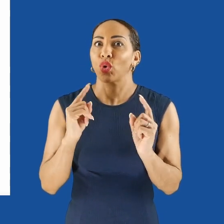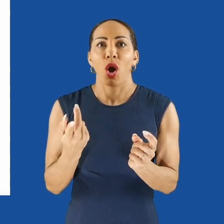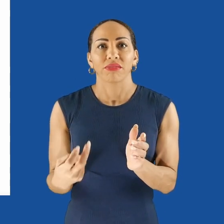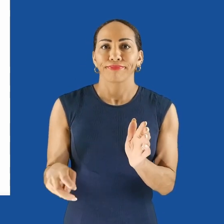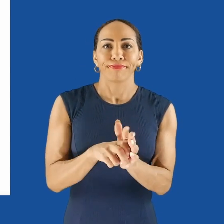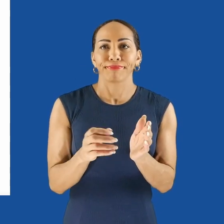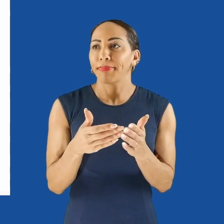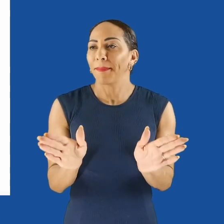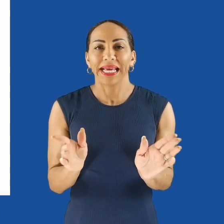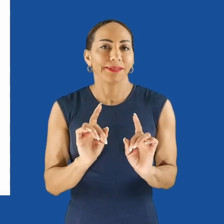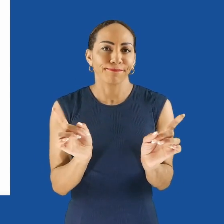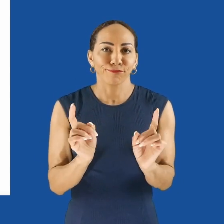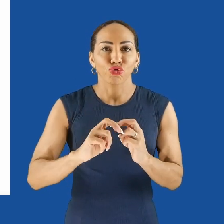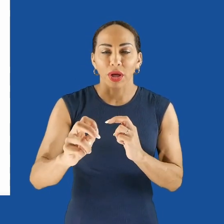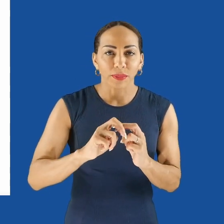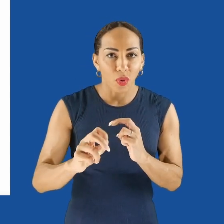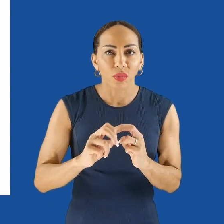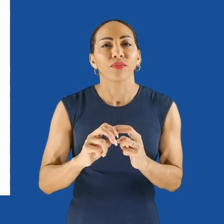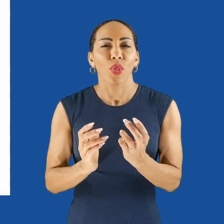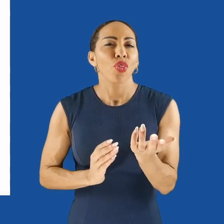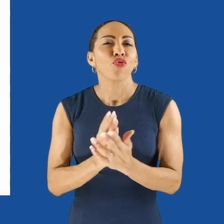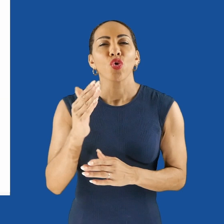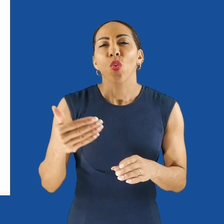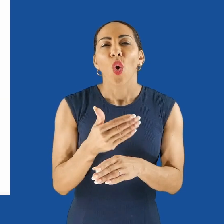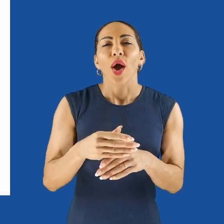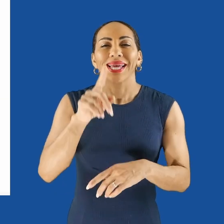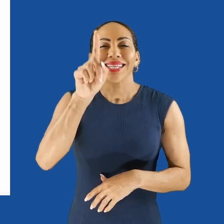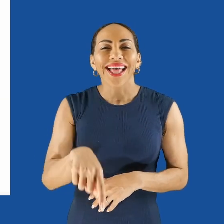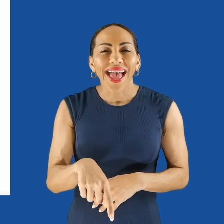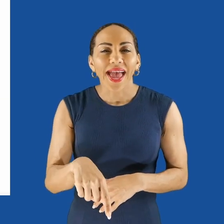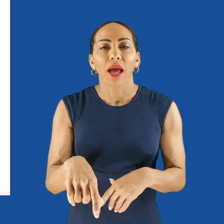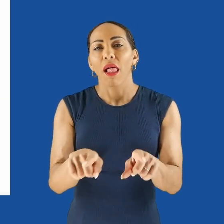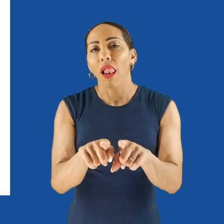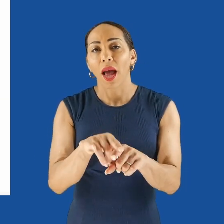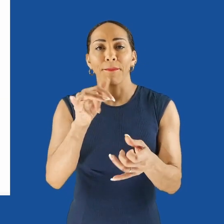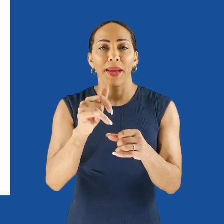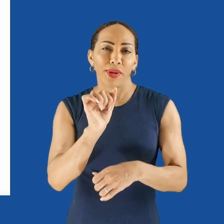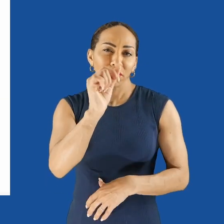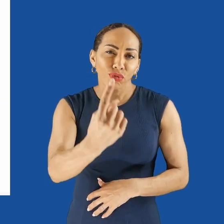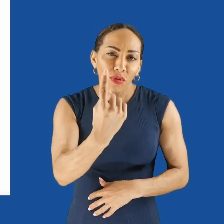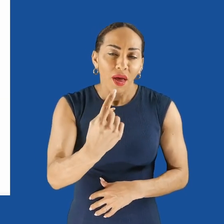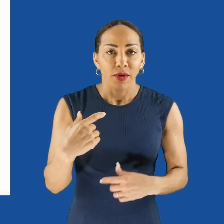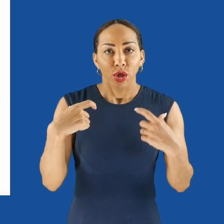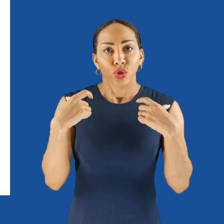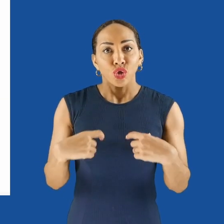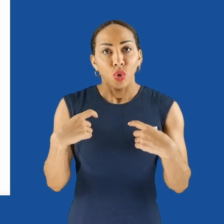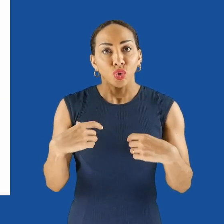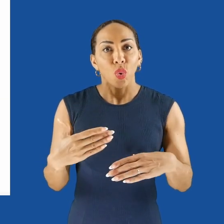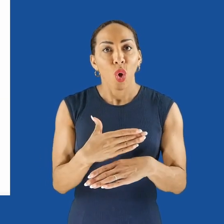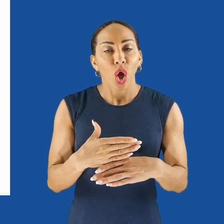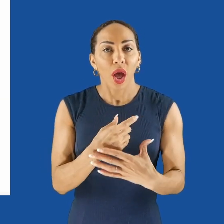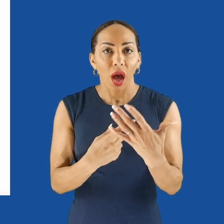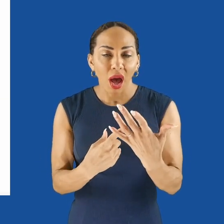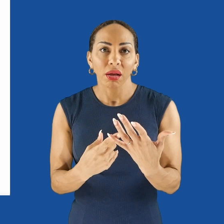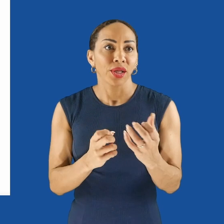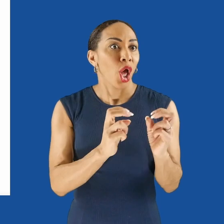or get public transport to other places during your working day. For example, you are a social worker and you have to visit